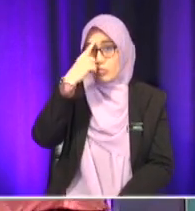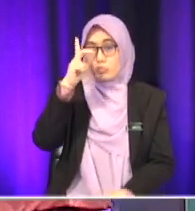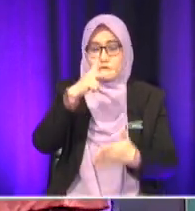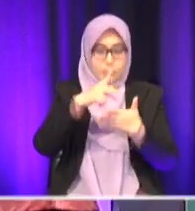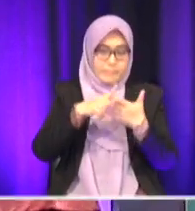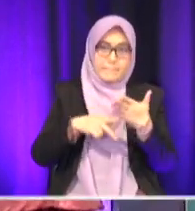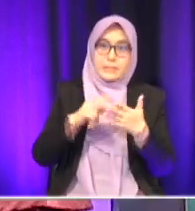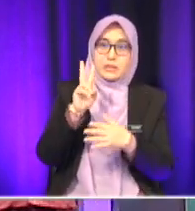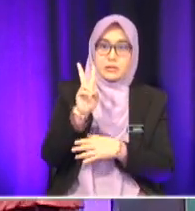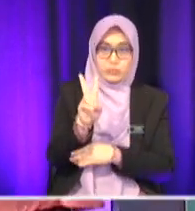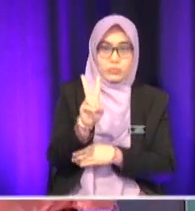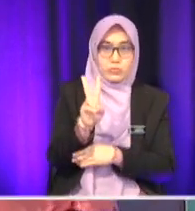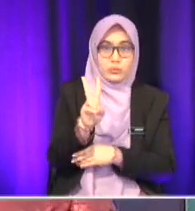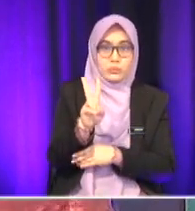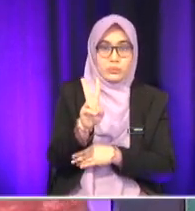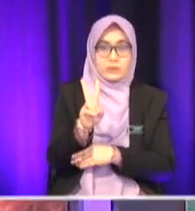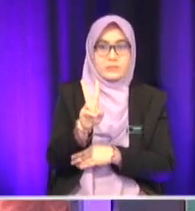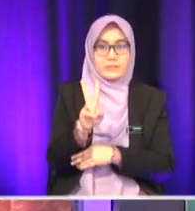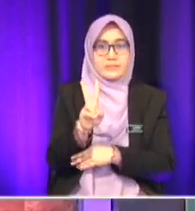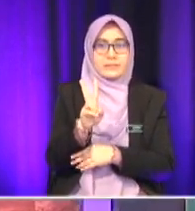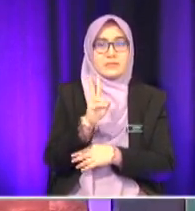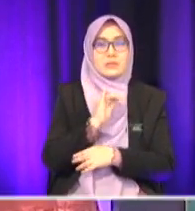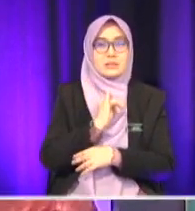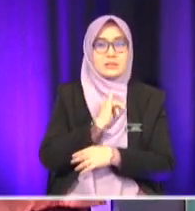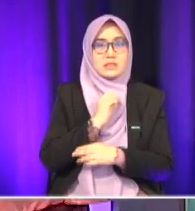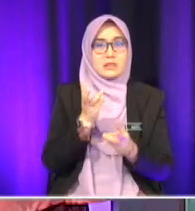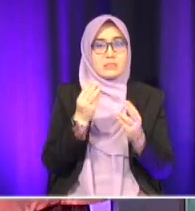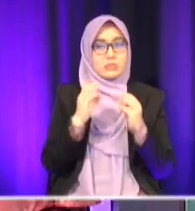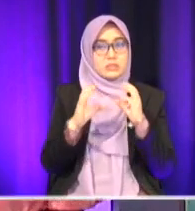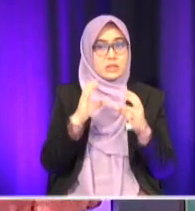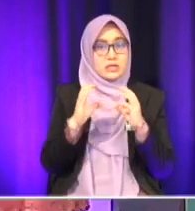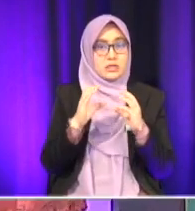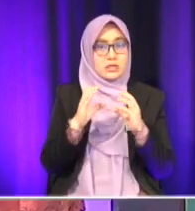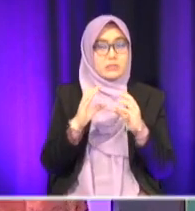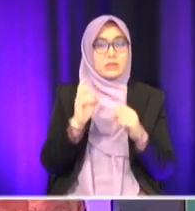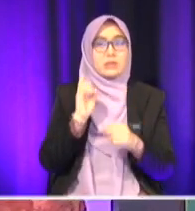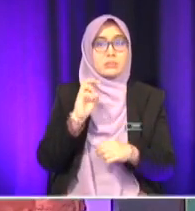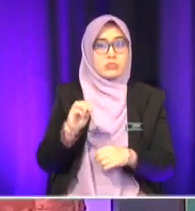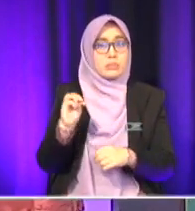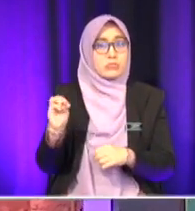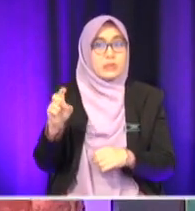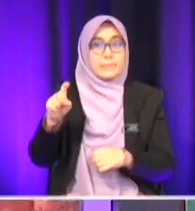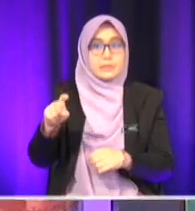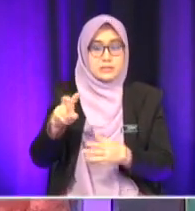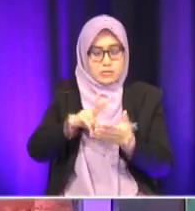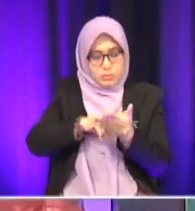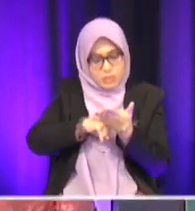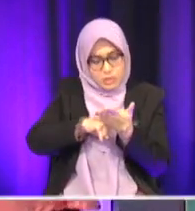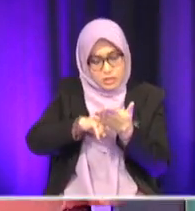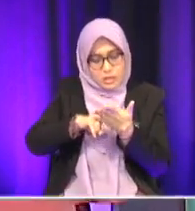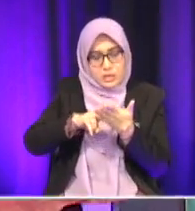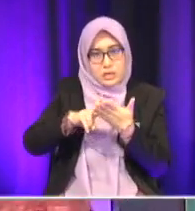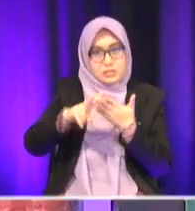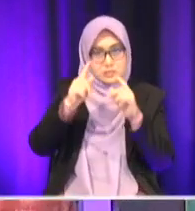again, I repeat. Okay. Read the text at first to get